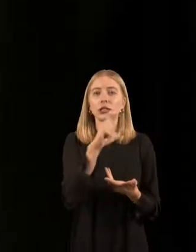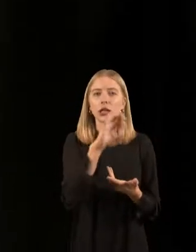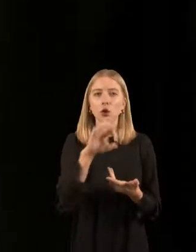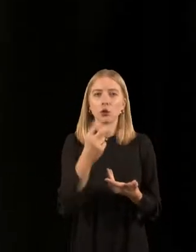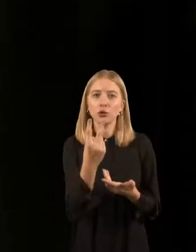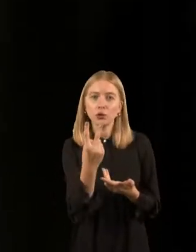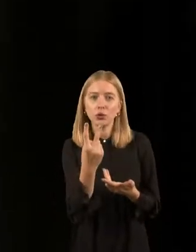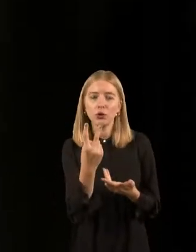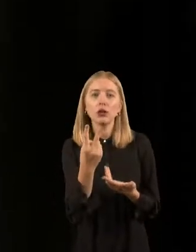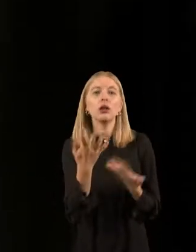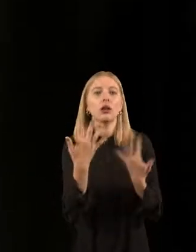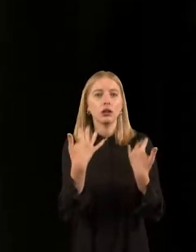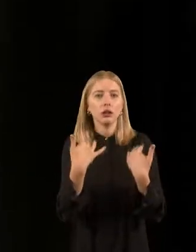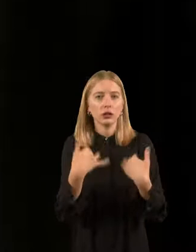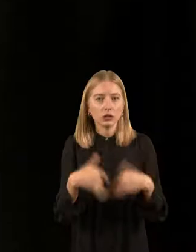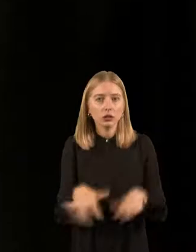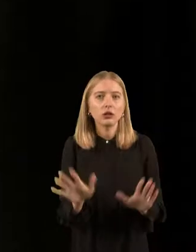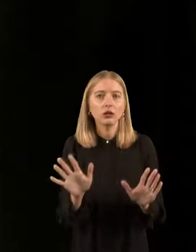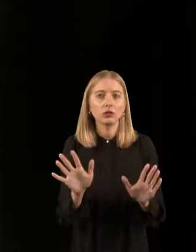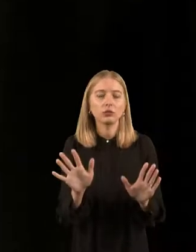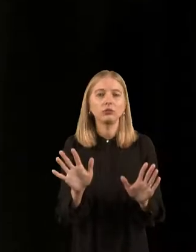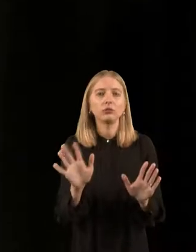if you see our statistics,